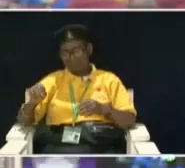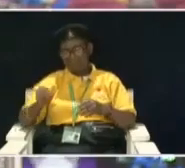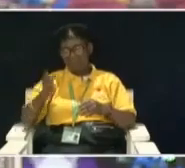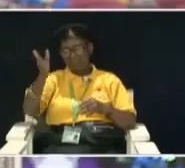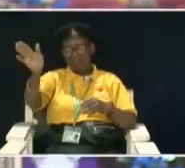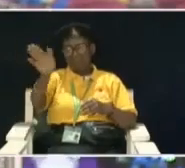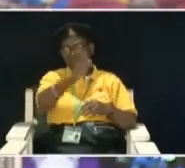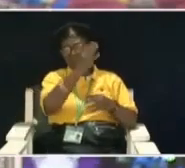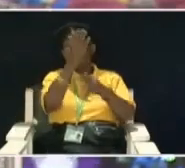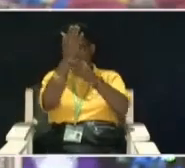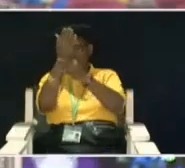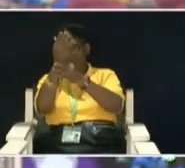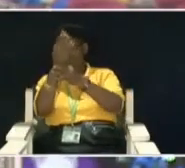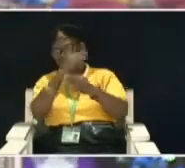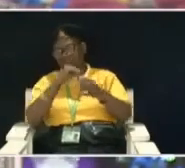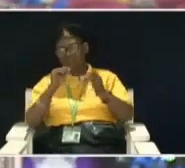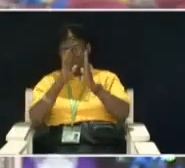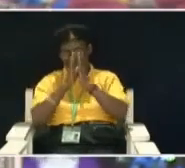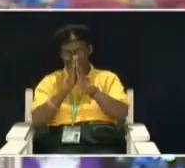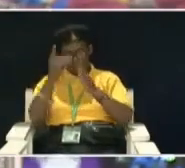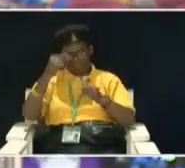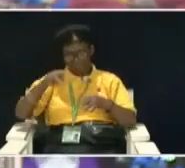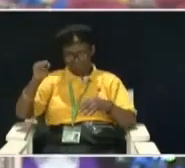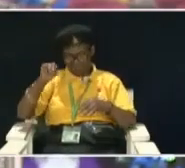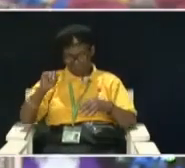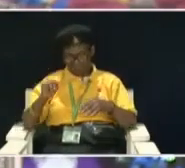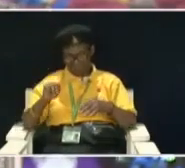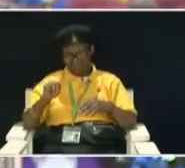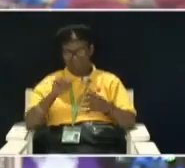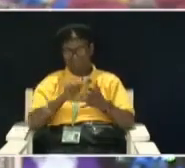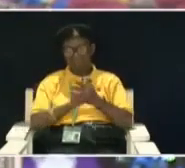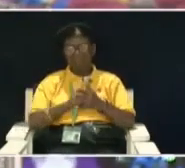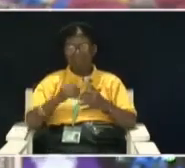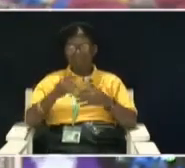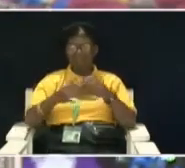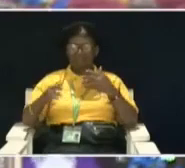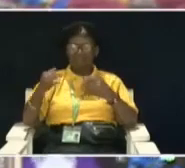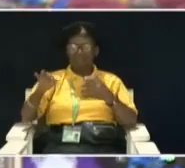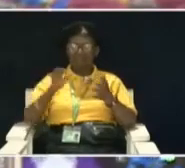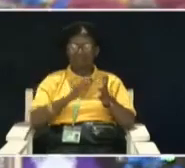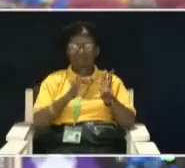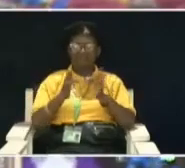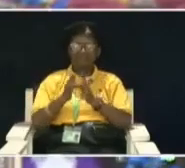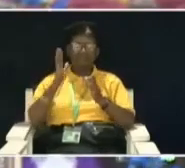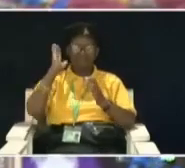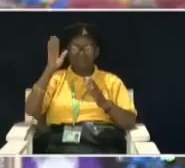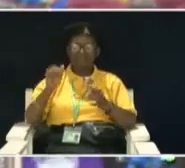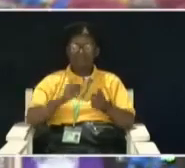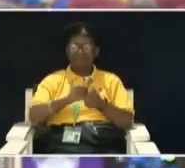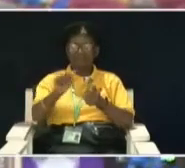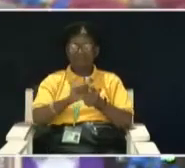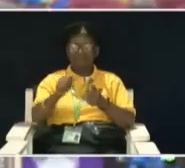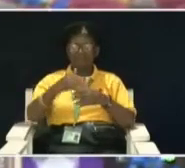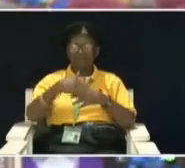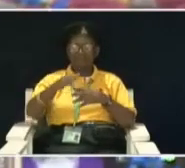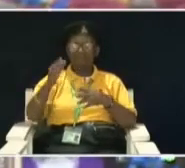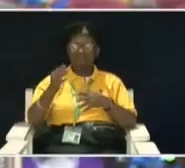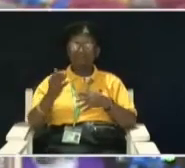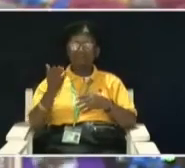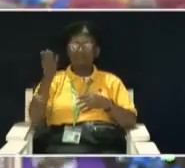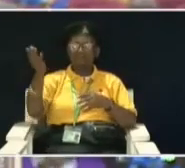souls also. That the blood of Jesus will wash away their sins and will give them a brand new